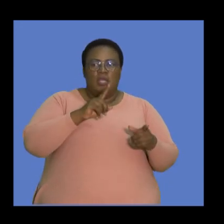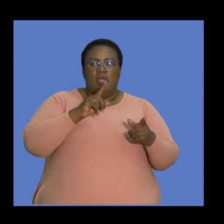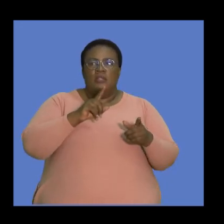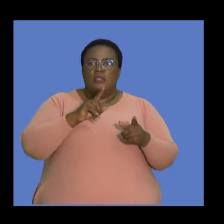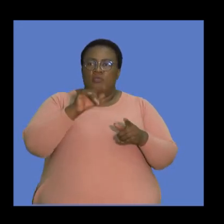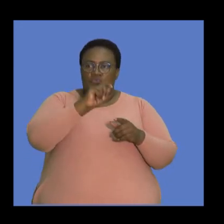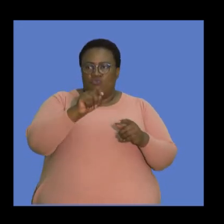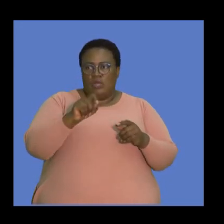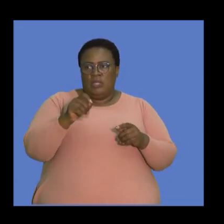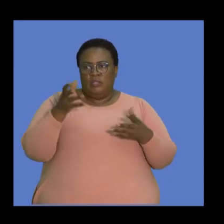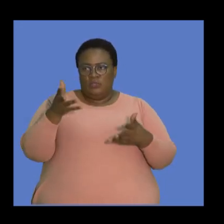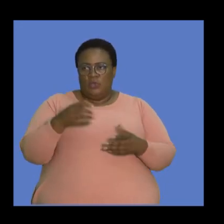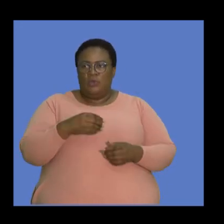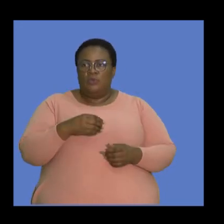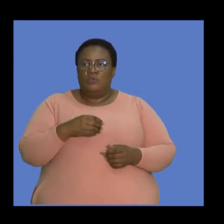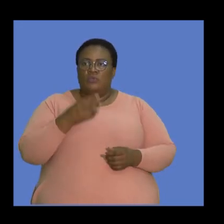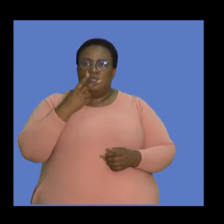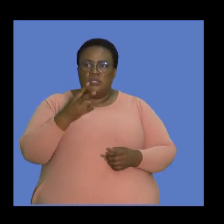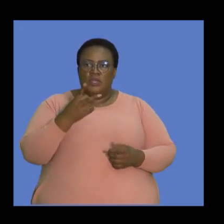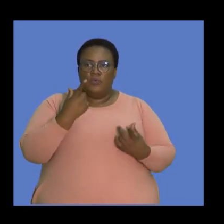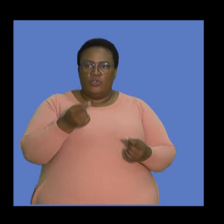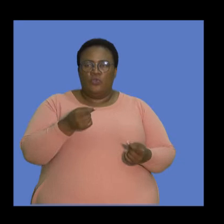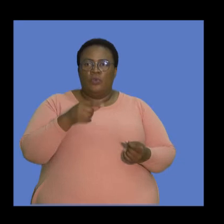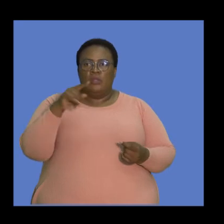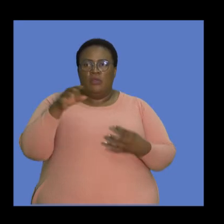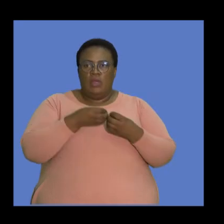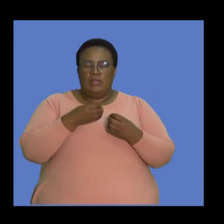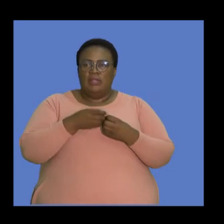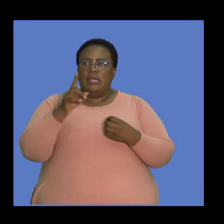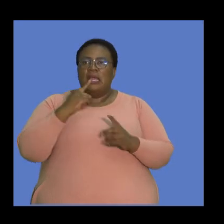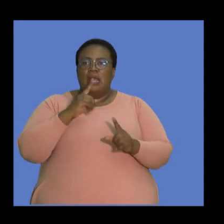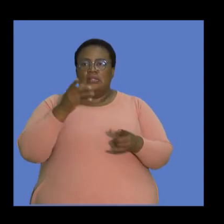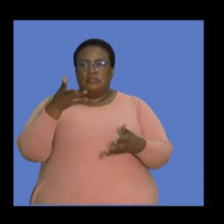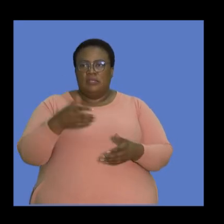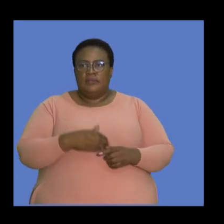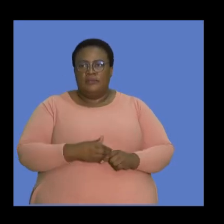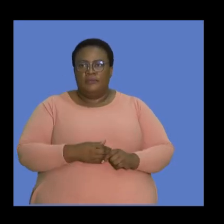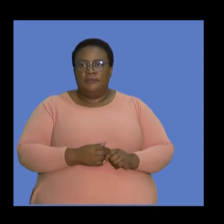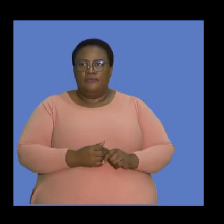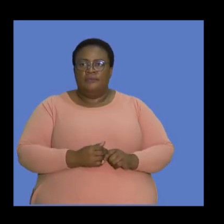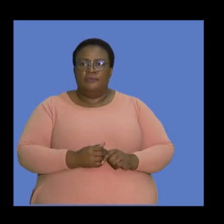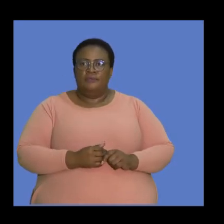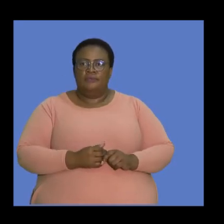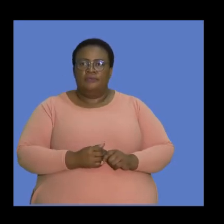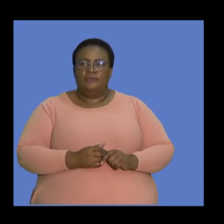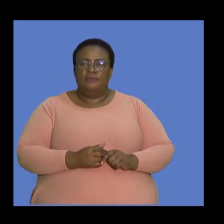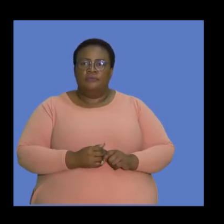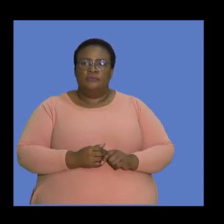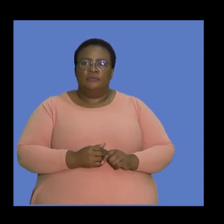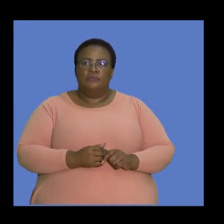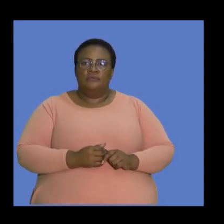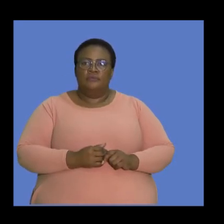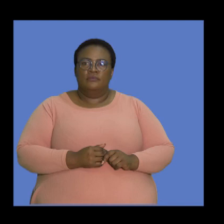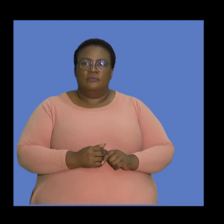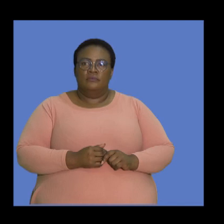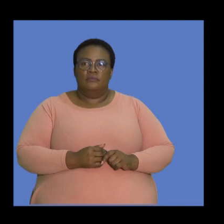then write it down so that we quickly verify that we're doing the right thing. So you see, that's what I get. Let's say I say the 5th